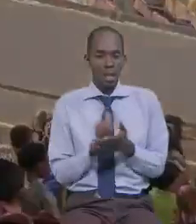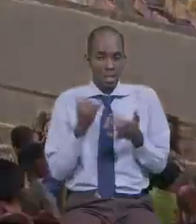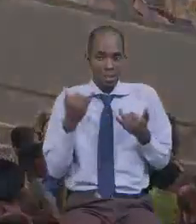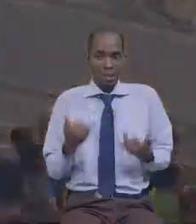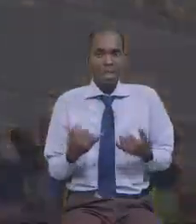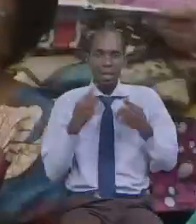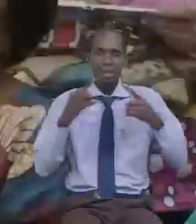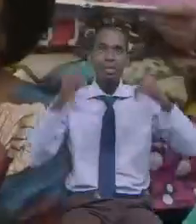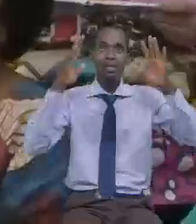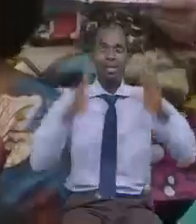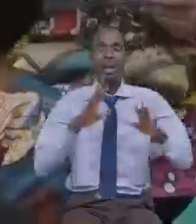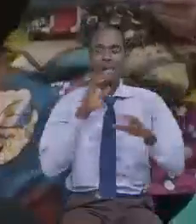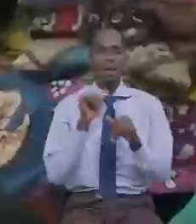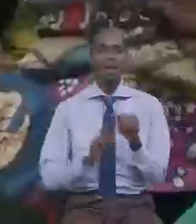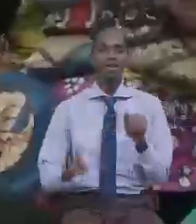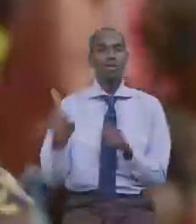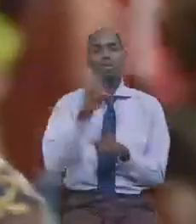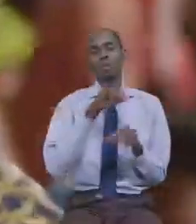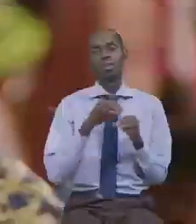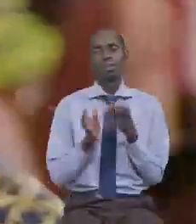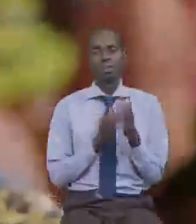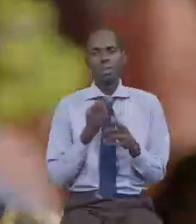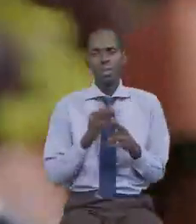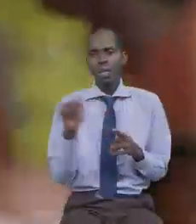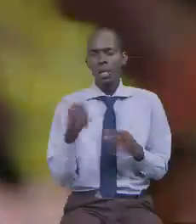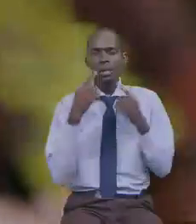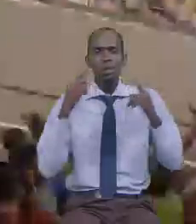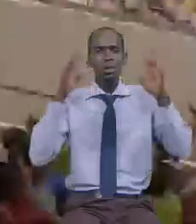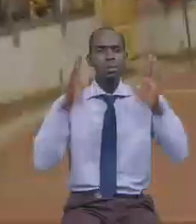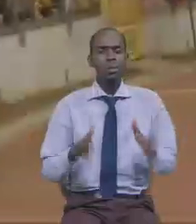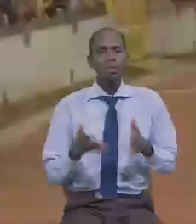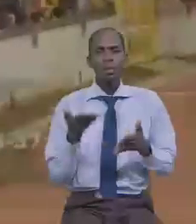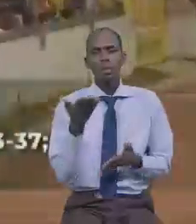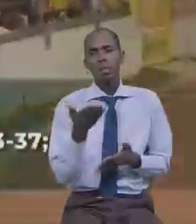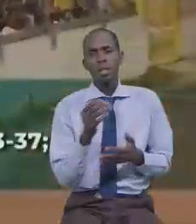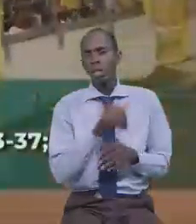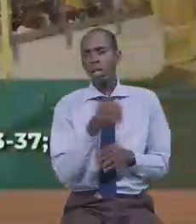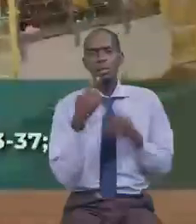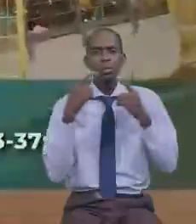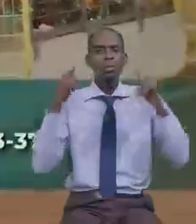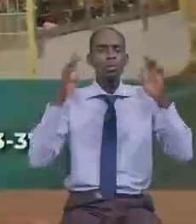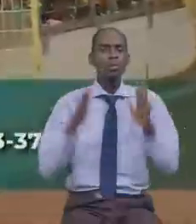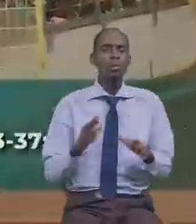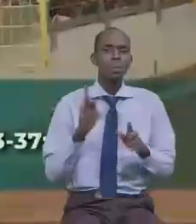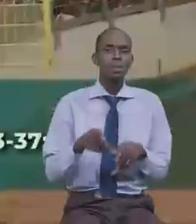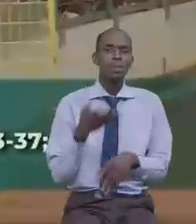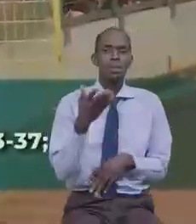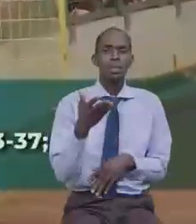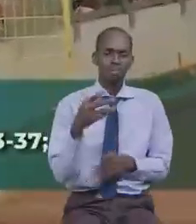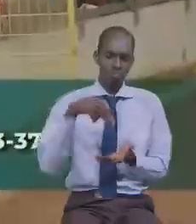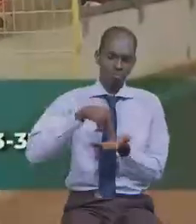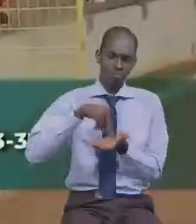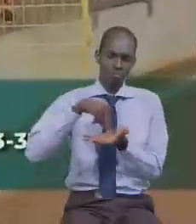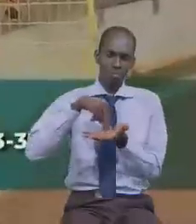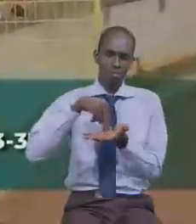everywhere. Any achiever there? Any achiever there? Rise up, rise up,